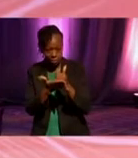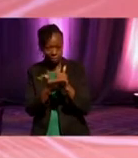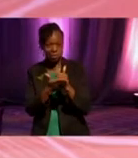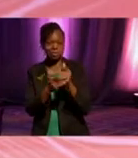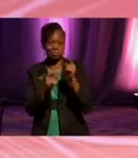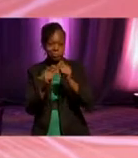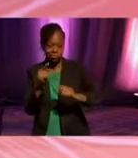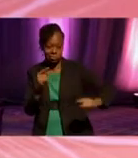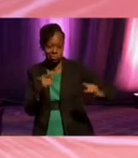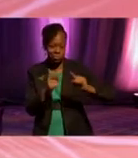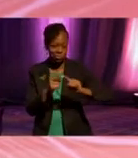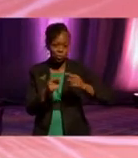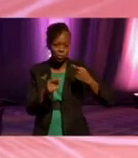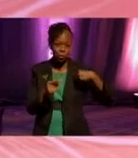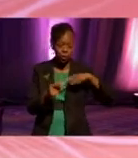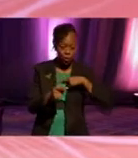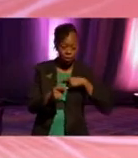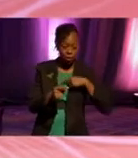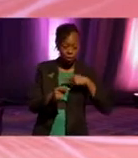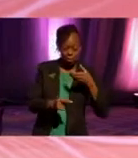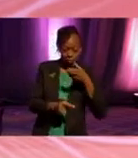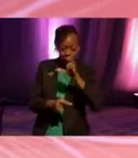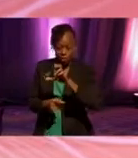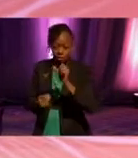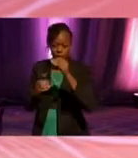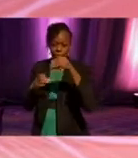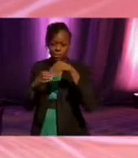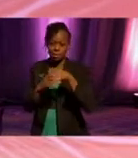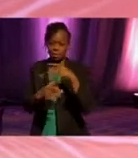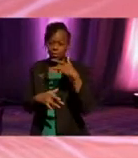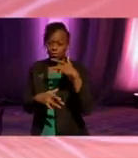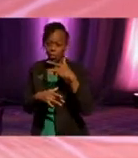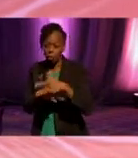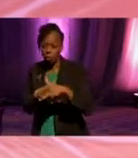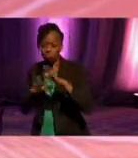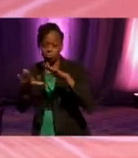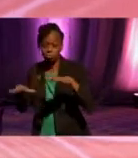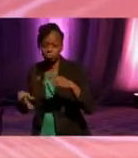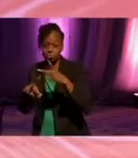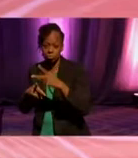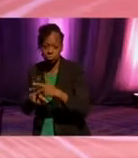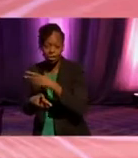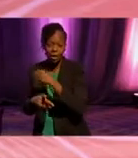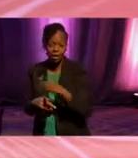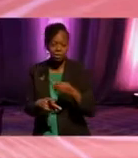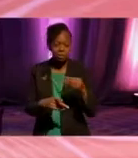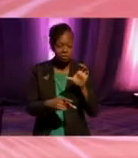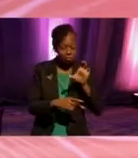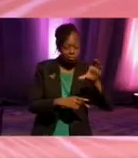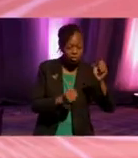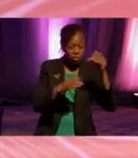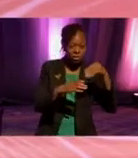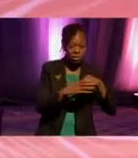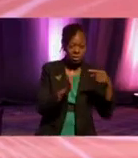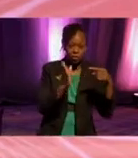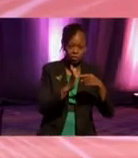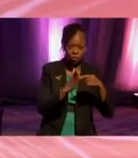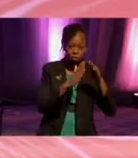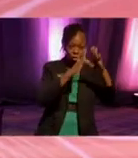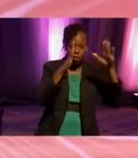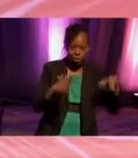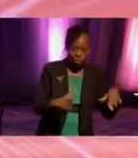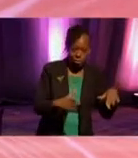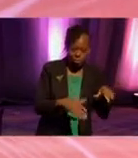so much in early child care, so much in affordable housing, so much in